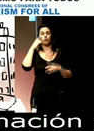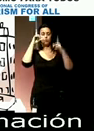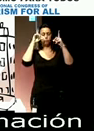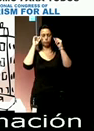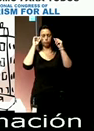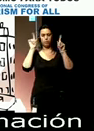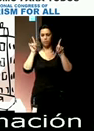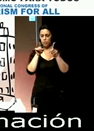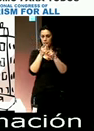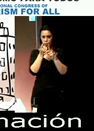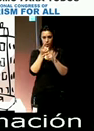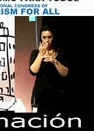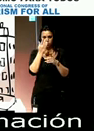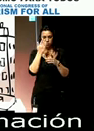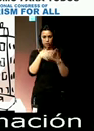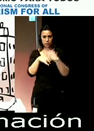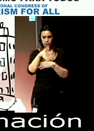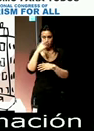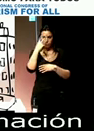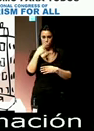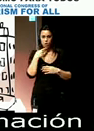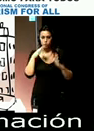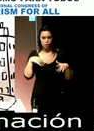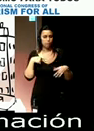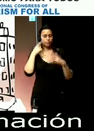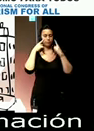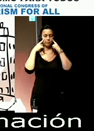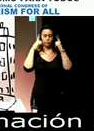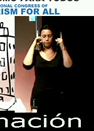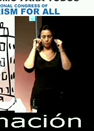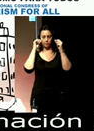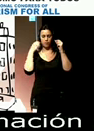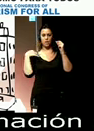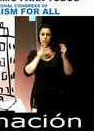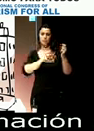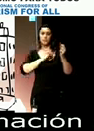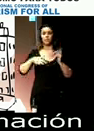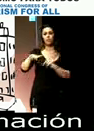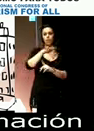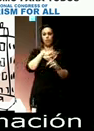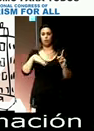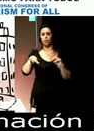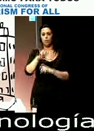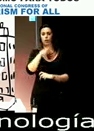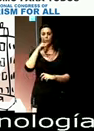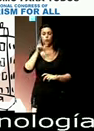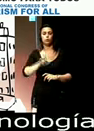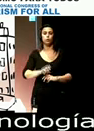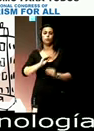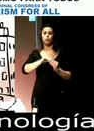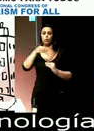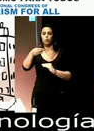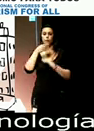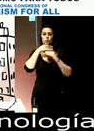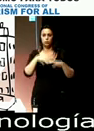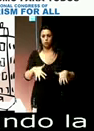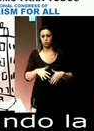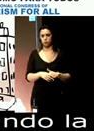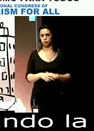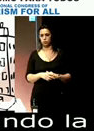still feel the atmosphere because those are the real historical documents. Now, currently we are dealing